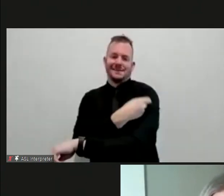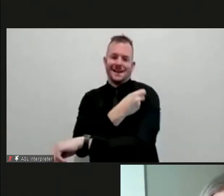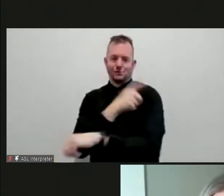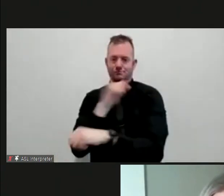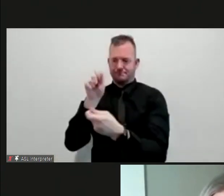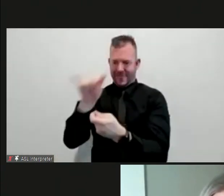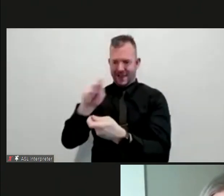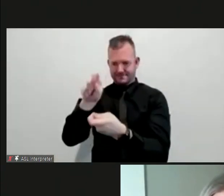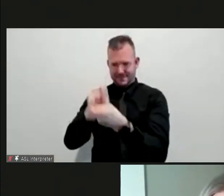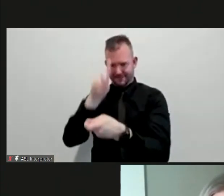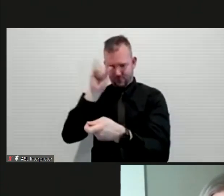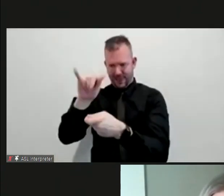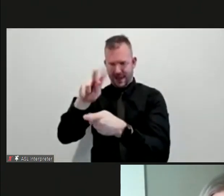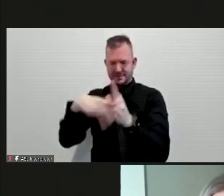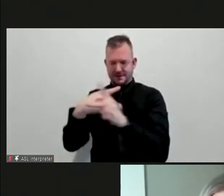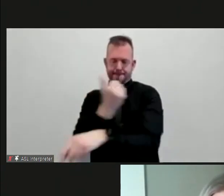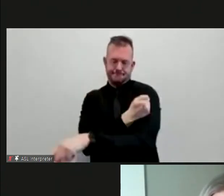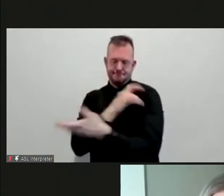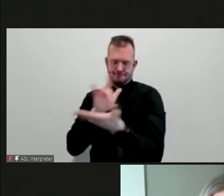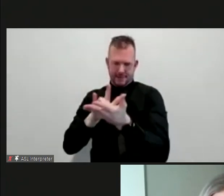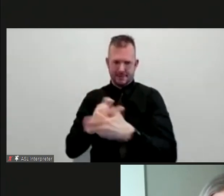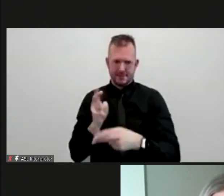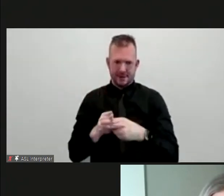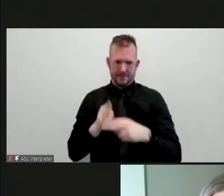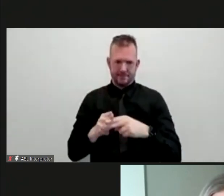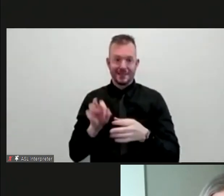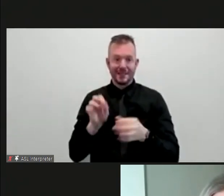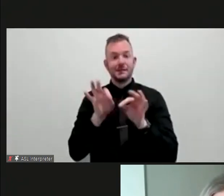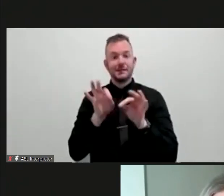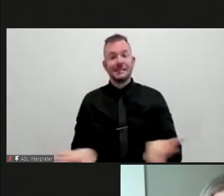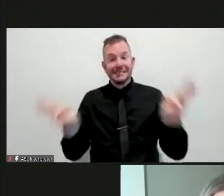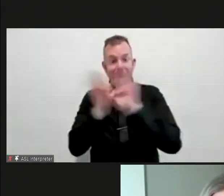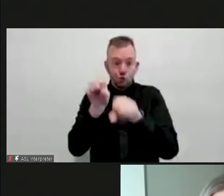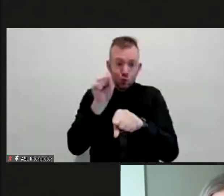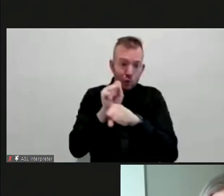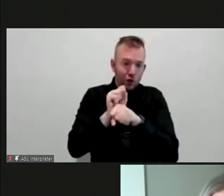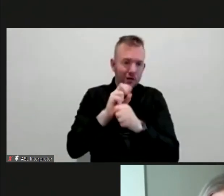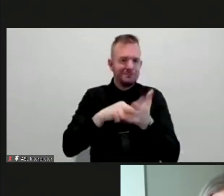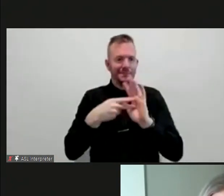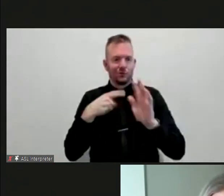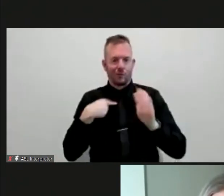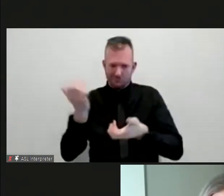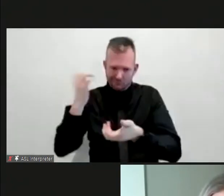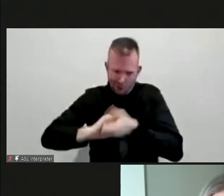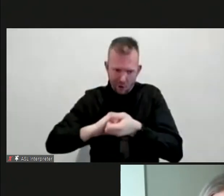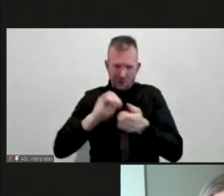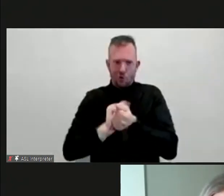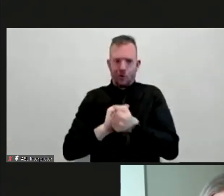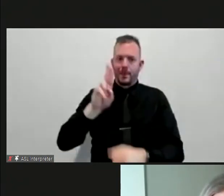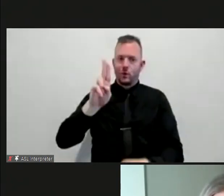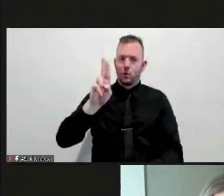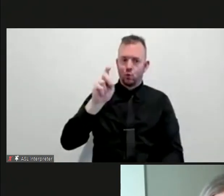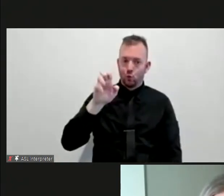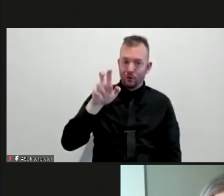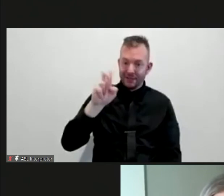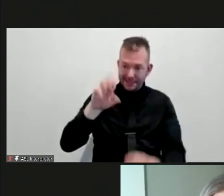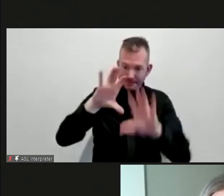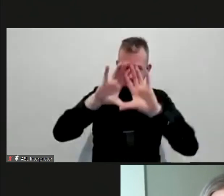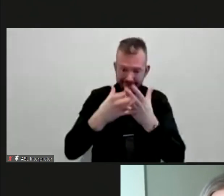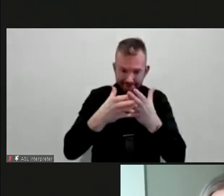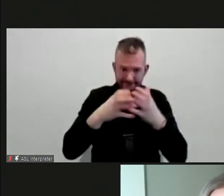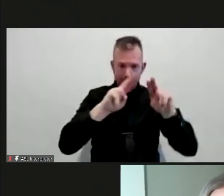it's working with unions, it's working with employers, it's working with any organization that represents those